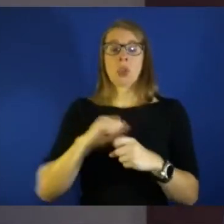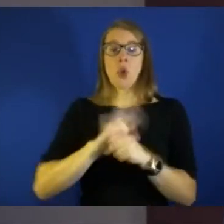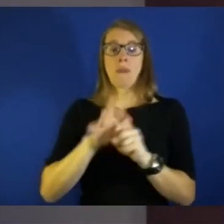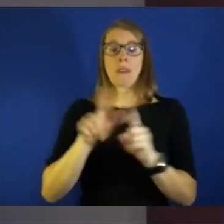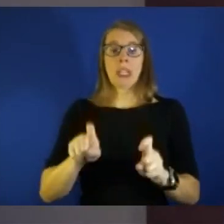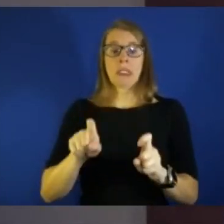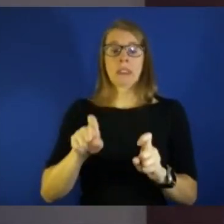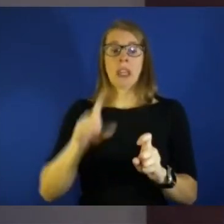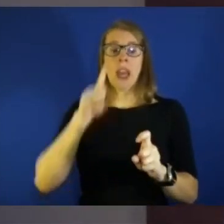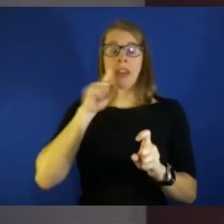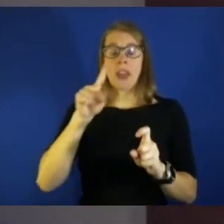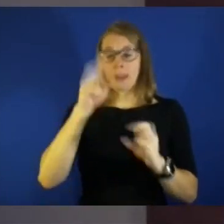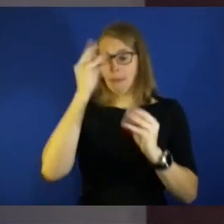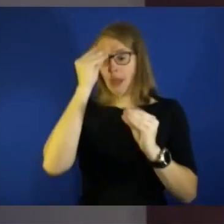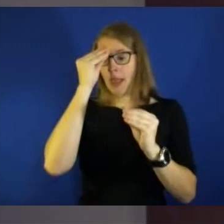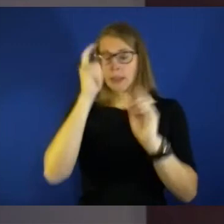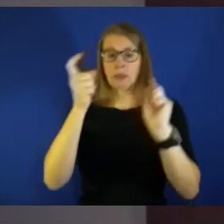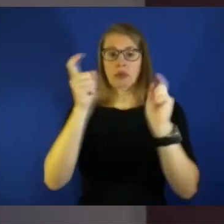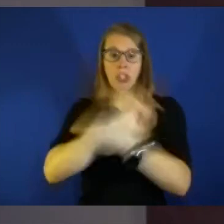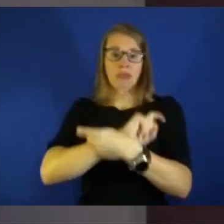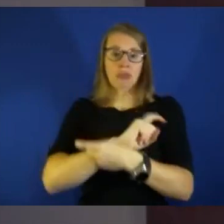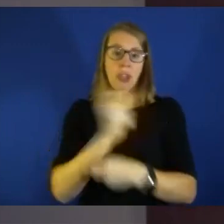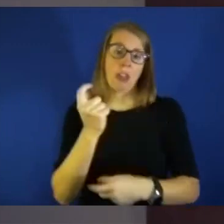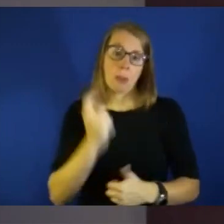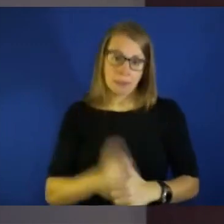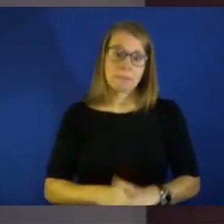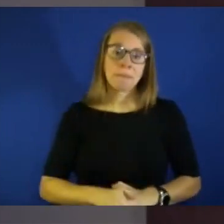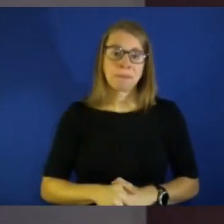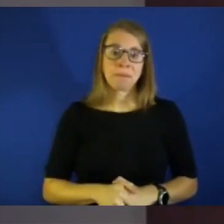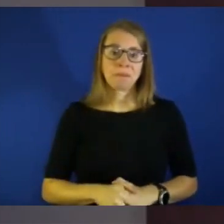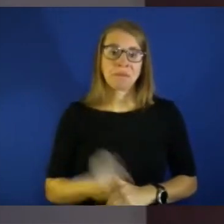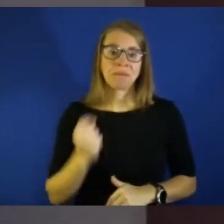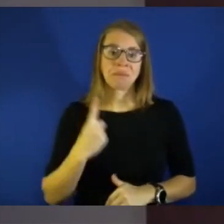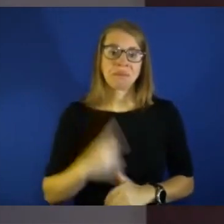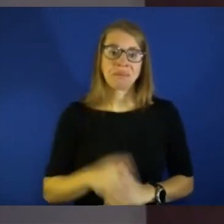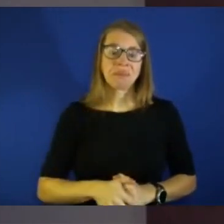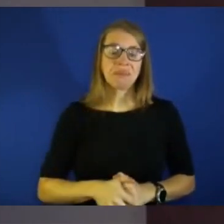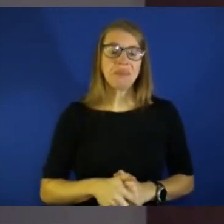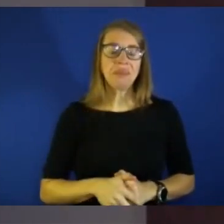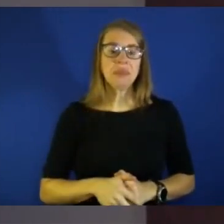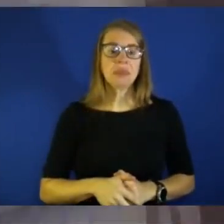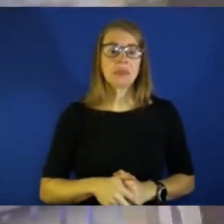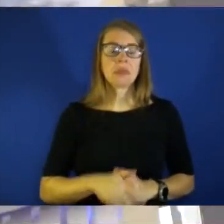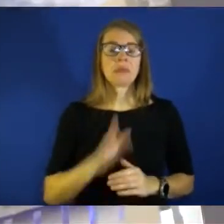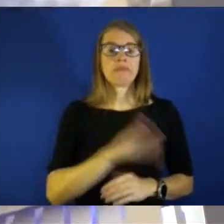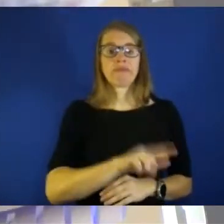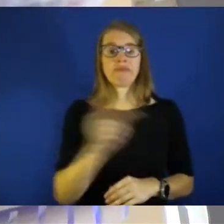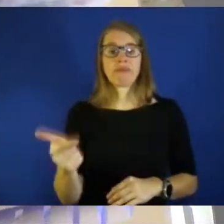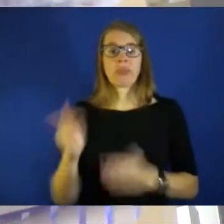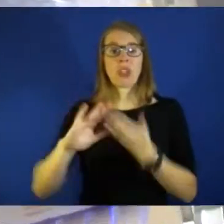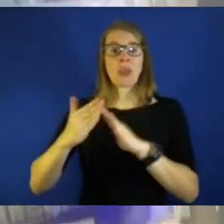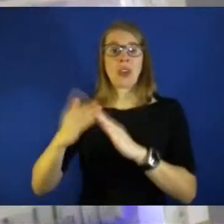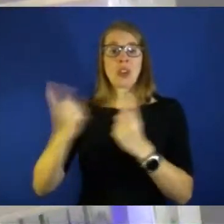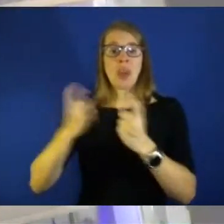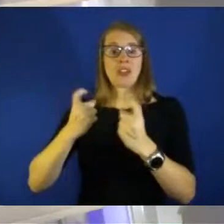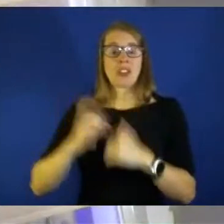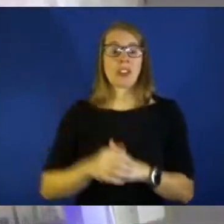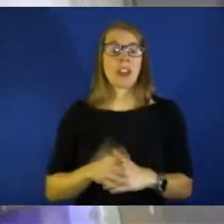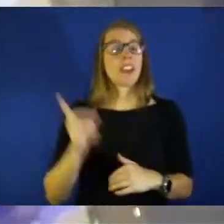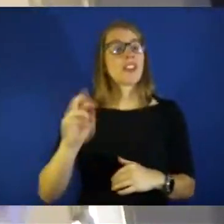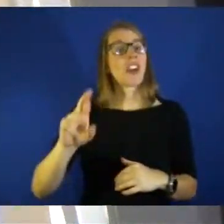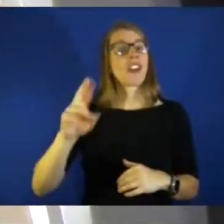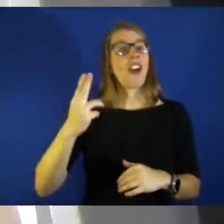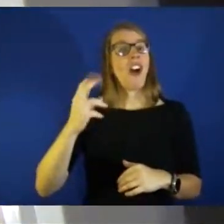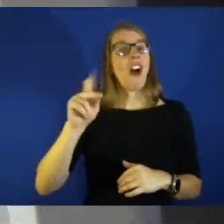in your mind maybe changes a little bit with that. All right, so let's get to some community questions. And Dr. Hawkinson, I've got one